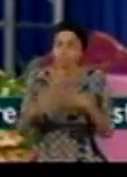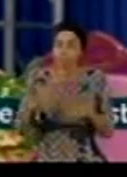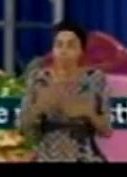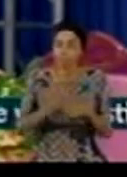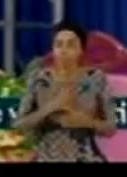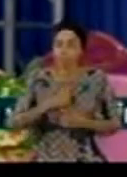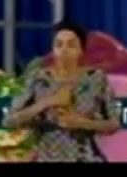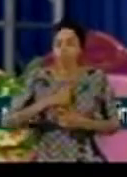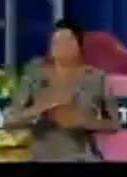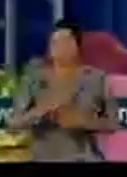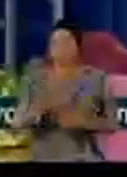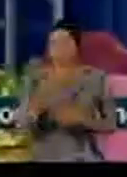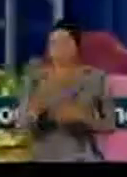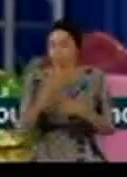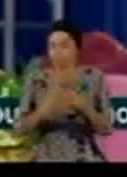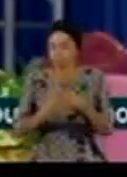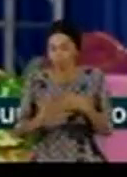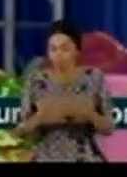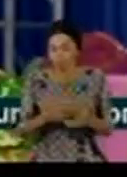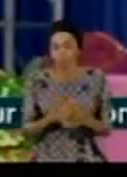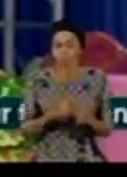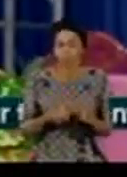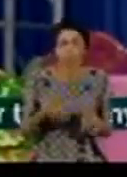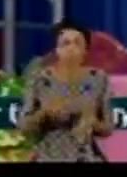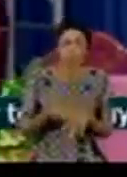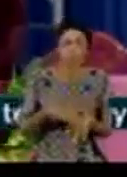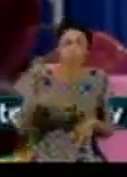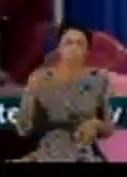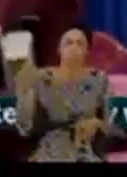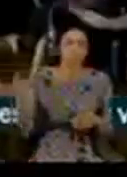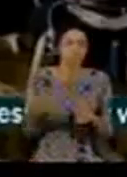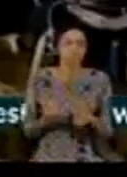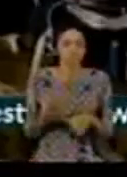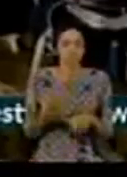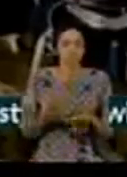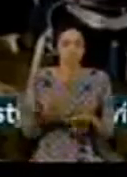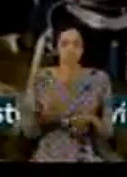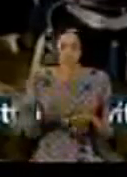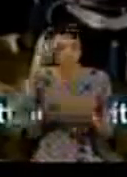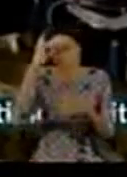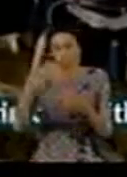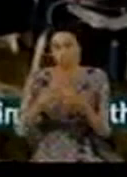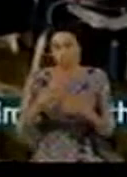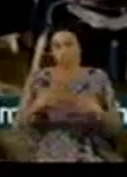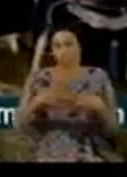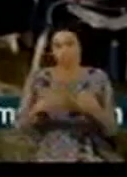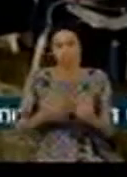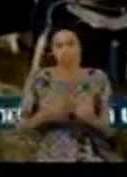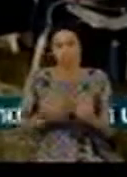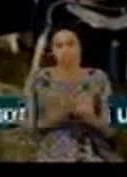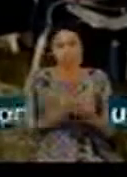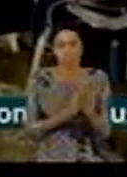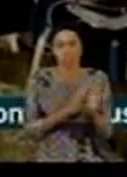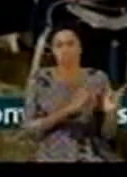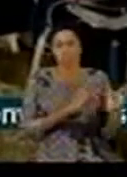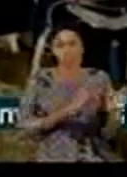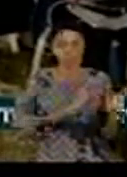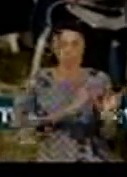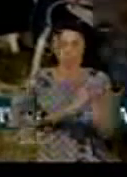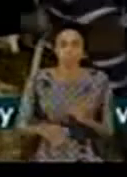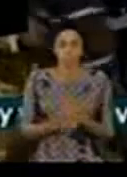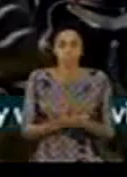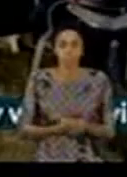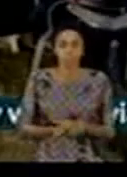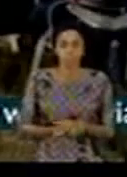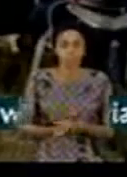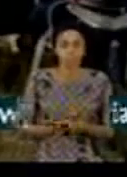I receive my healing. Just praise the Lord. Praise the Lord. Let's clap for Jesus. The way you